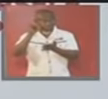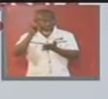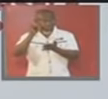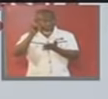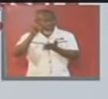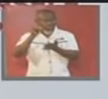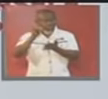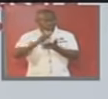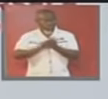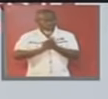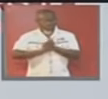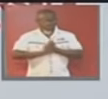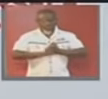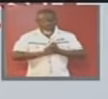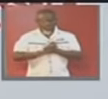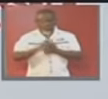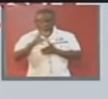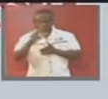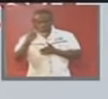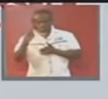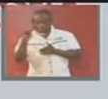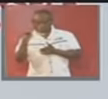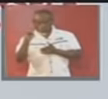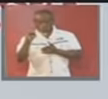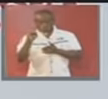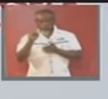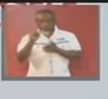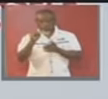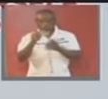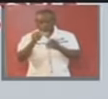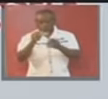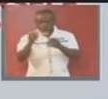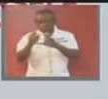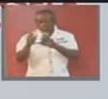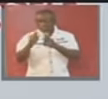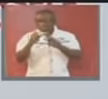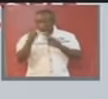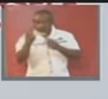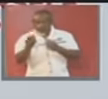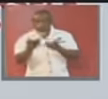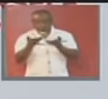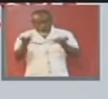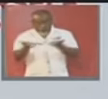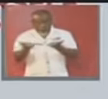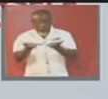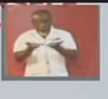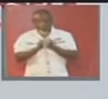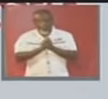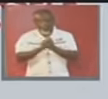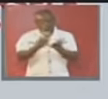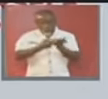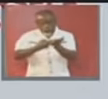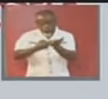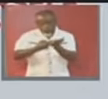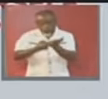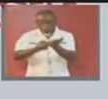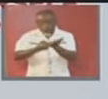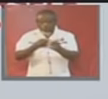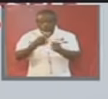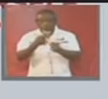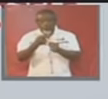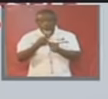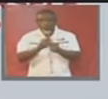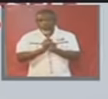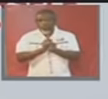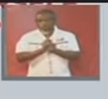a representative from the Kovacs facility. I actually sat in on it. What we did eventually was